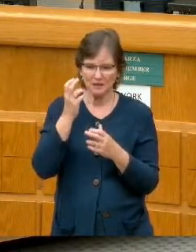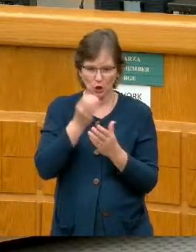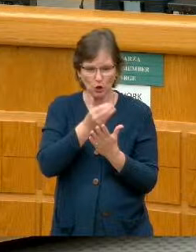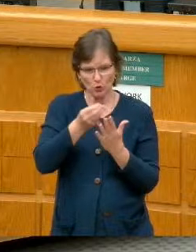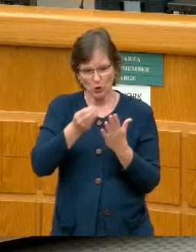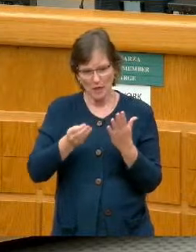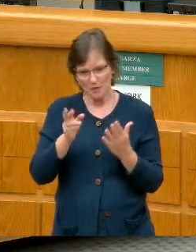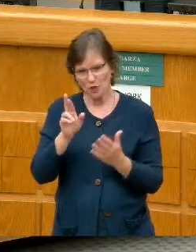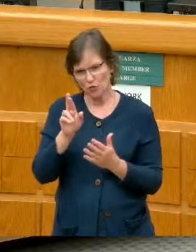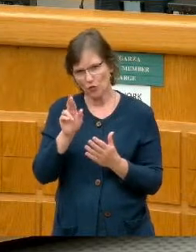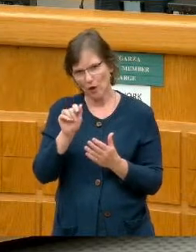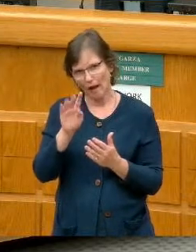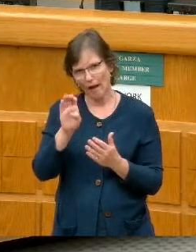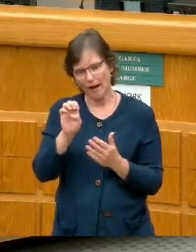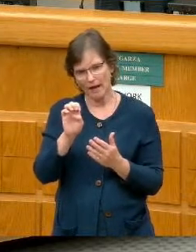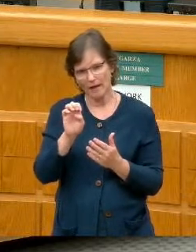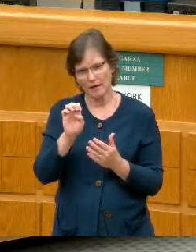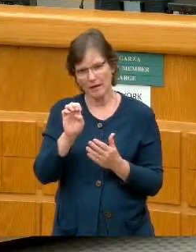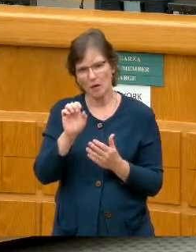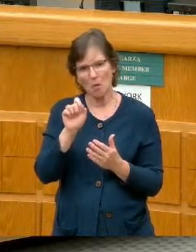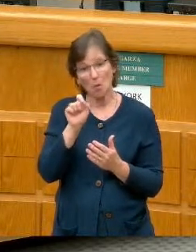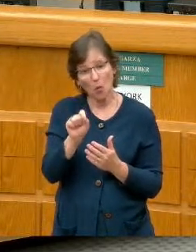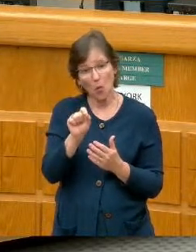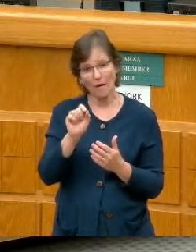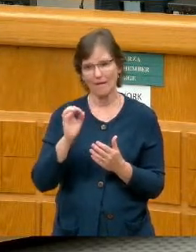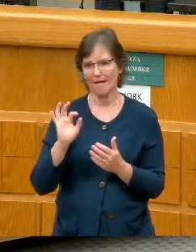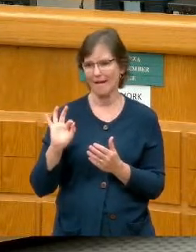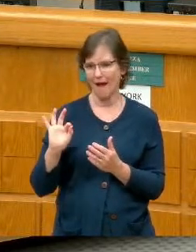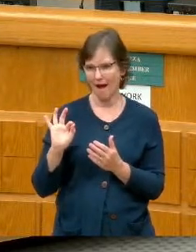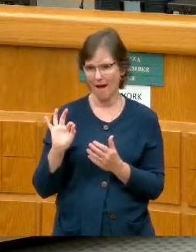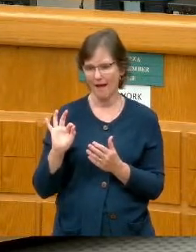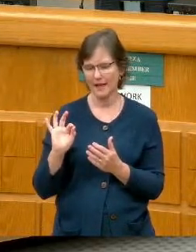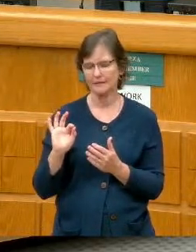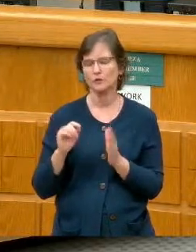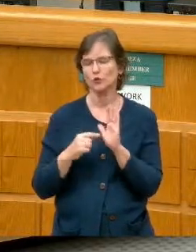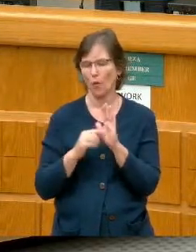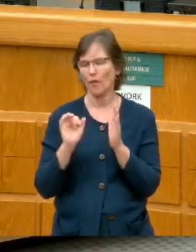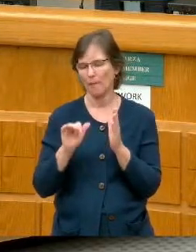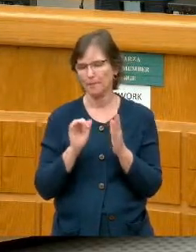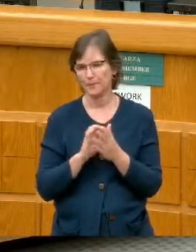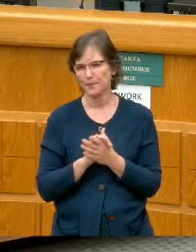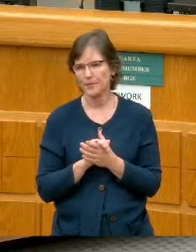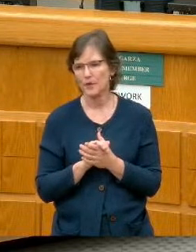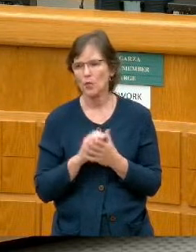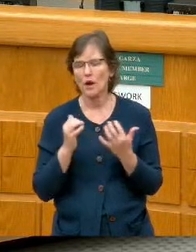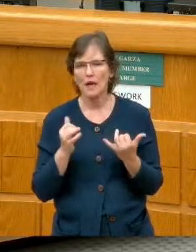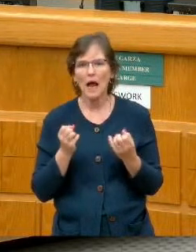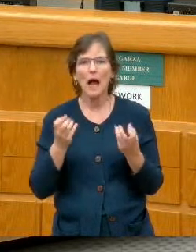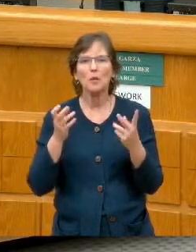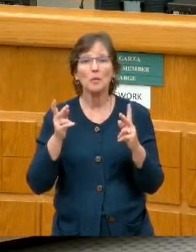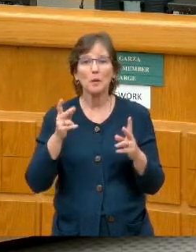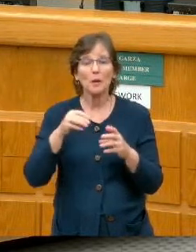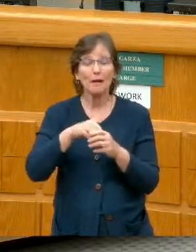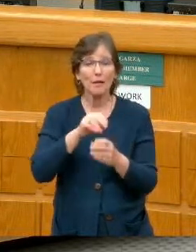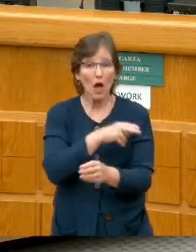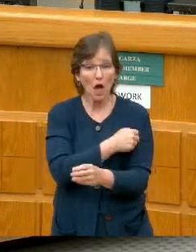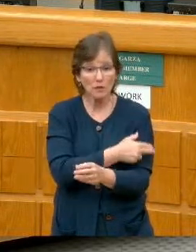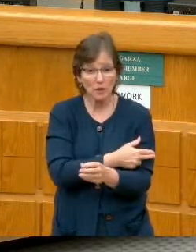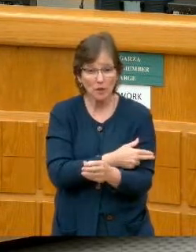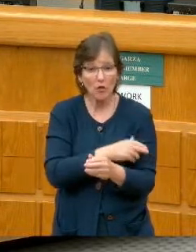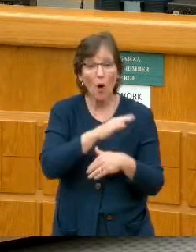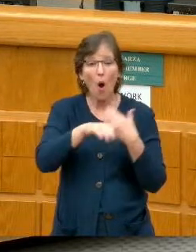something that we're going to keep an eye on right now in terms of the percent of people that are in the hospital that are COVID positive. Of all the adults,